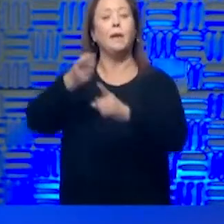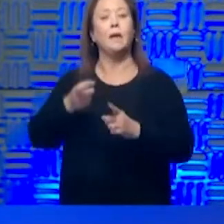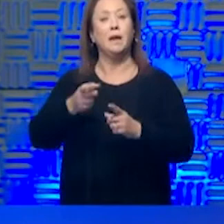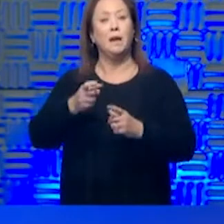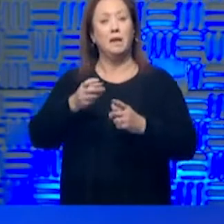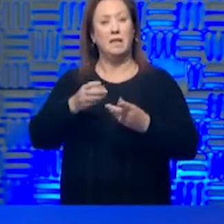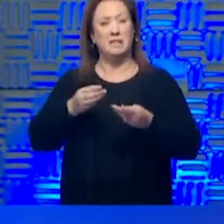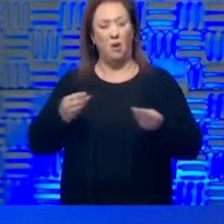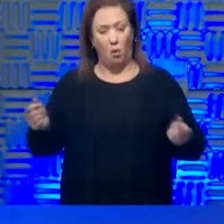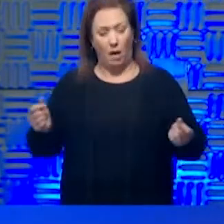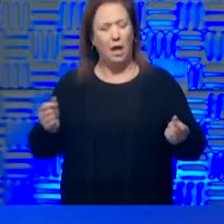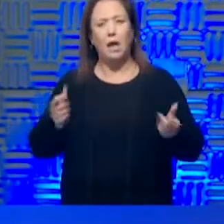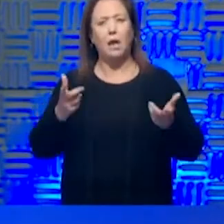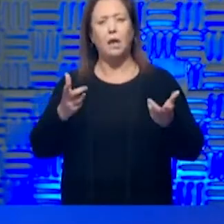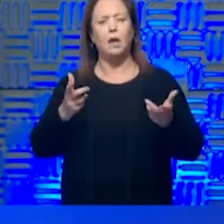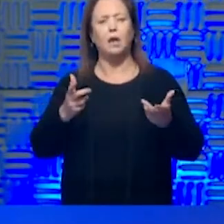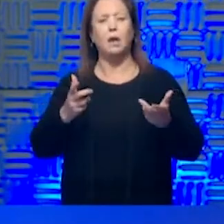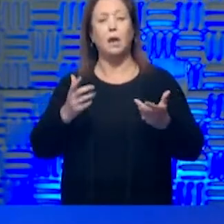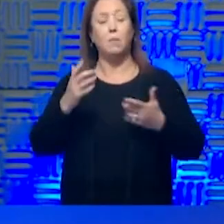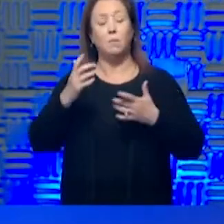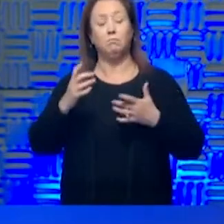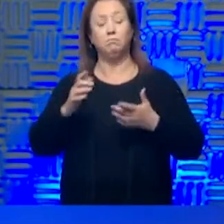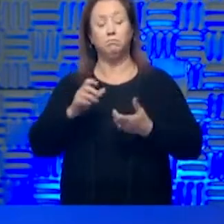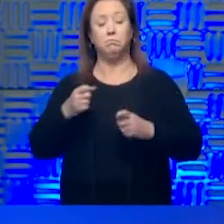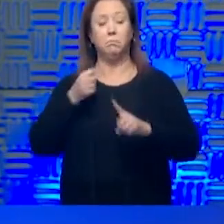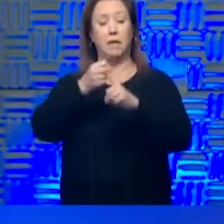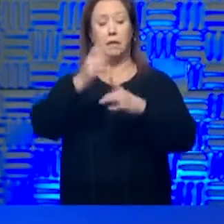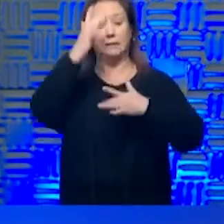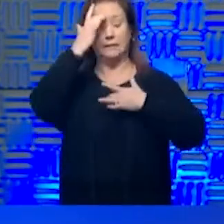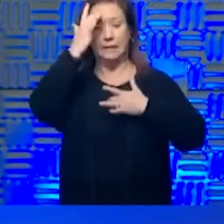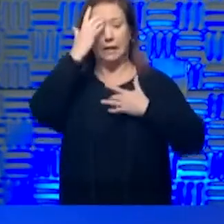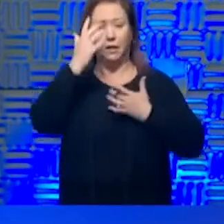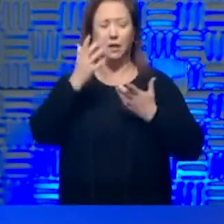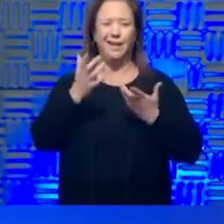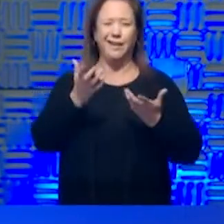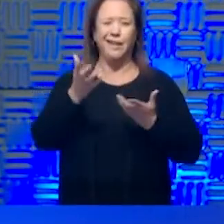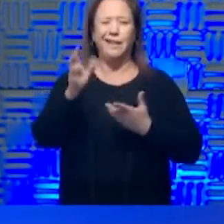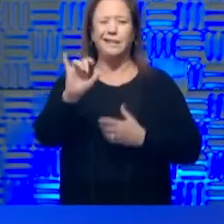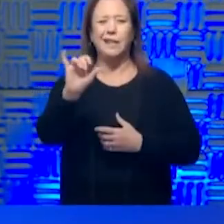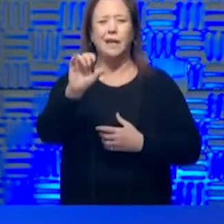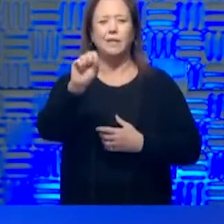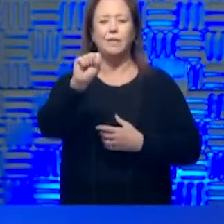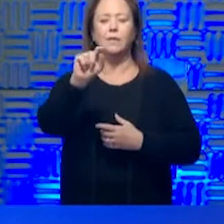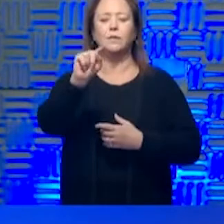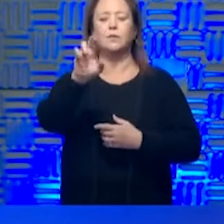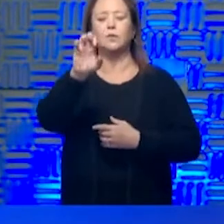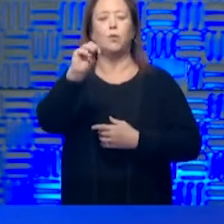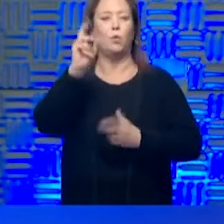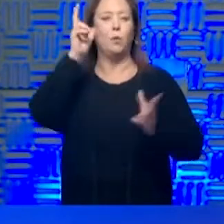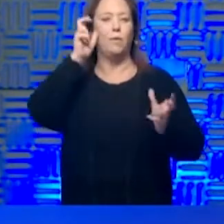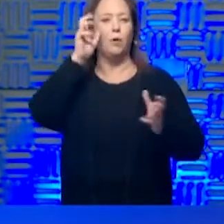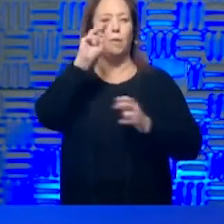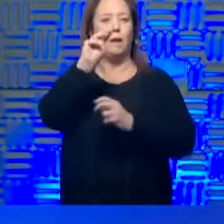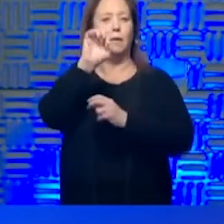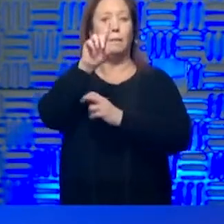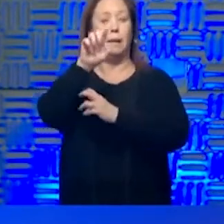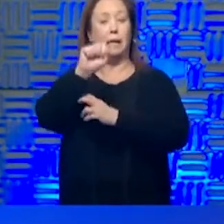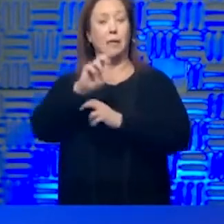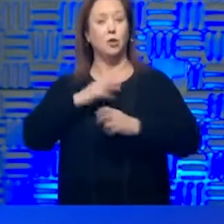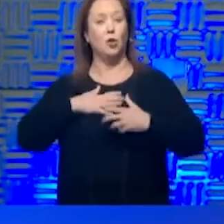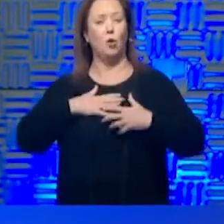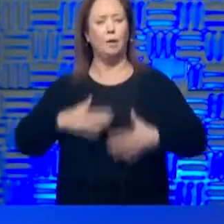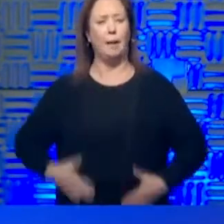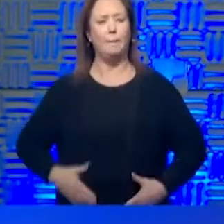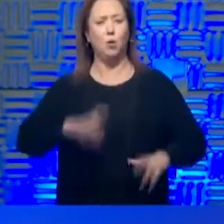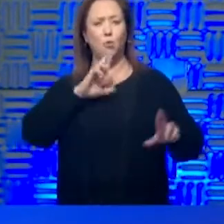fully clear, and what makes you so sick? Is it your cytokine storm that we've heard about in the media? Is it your immune reaction? So we